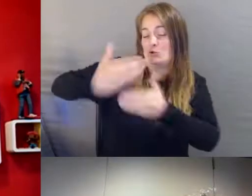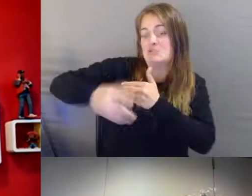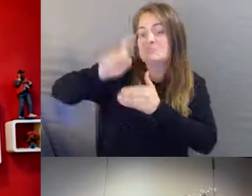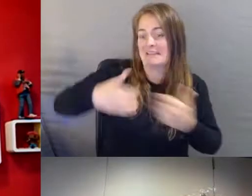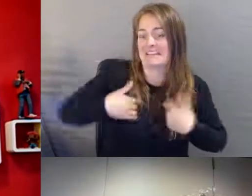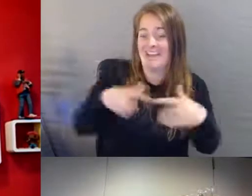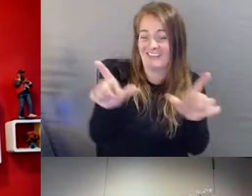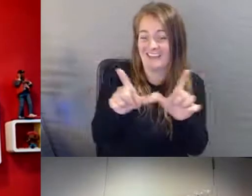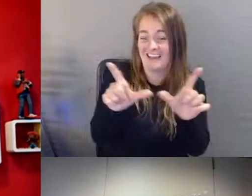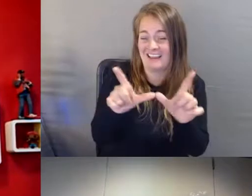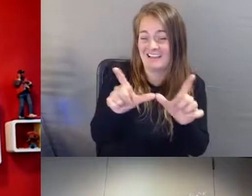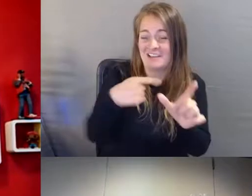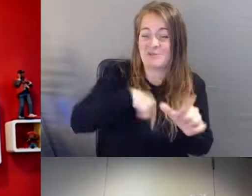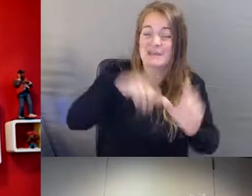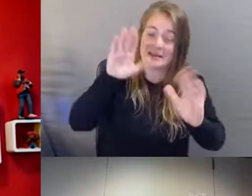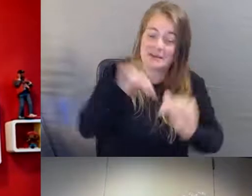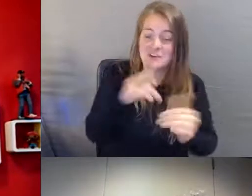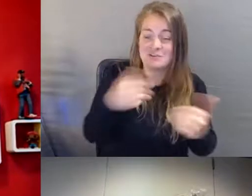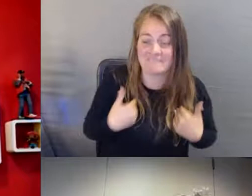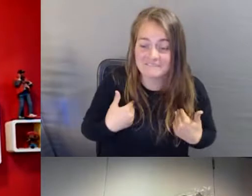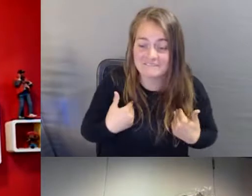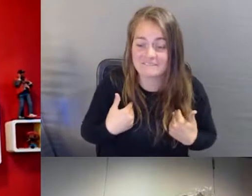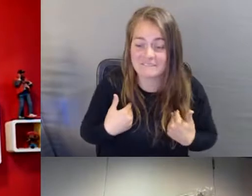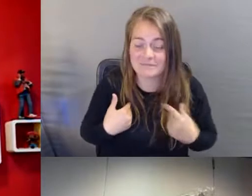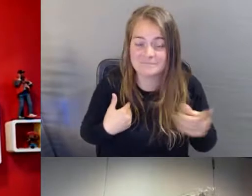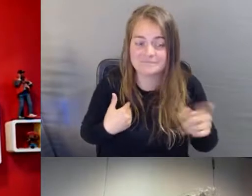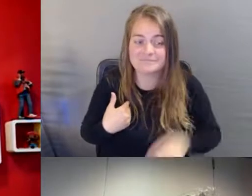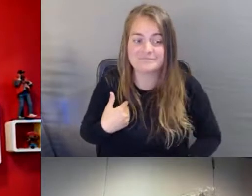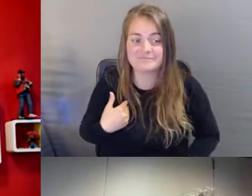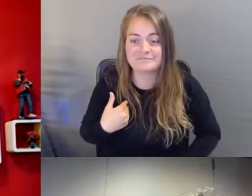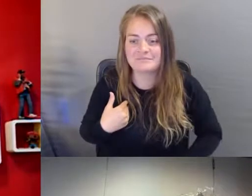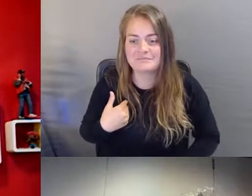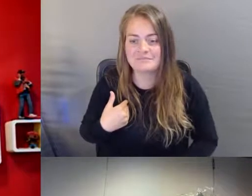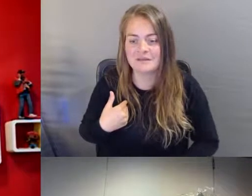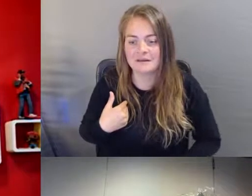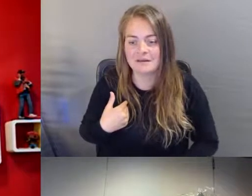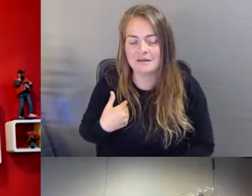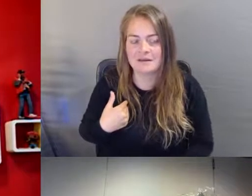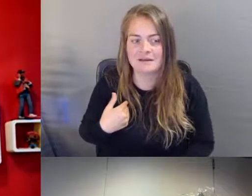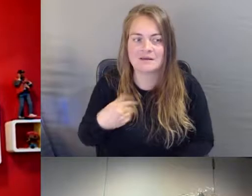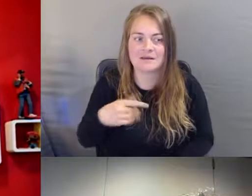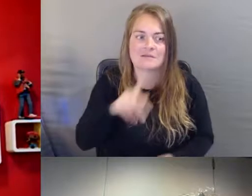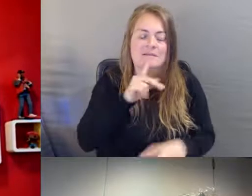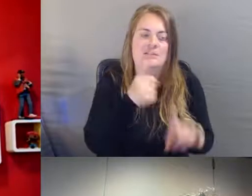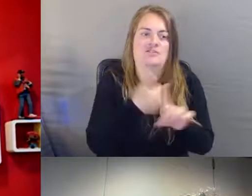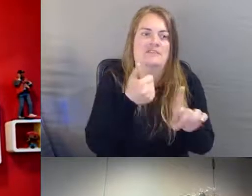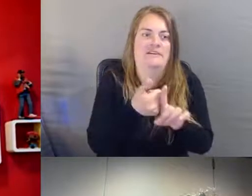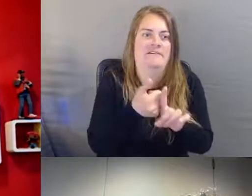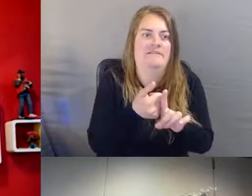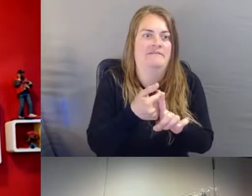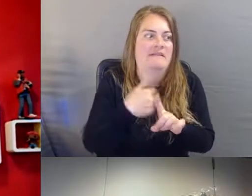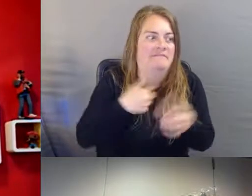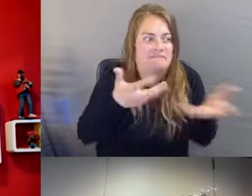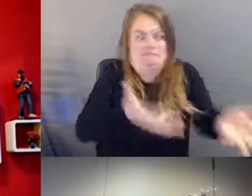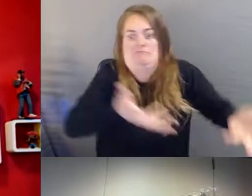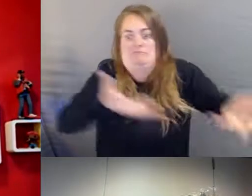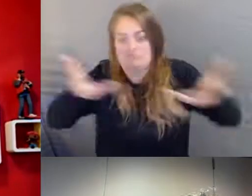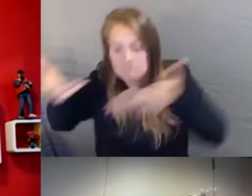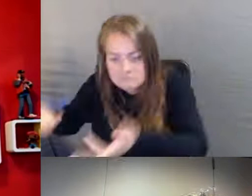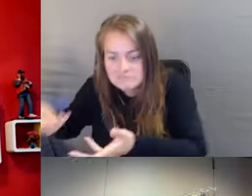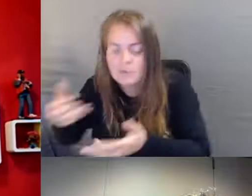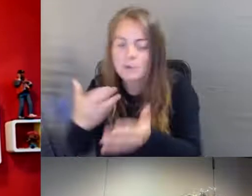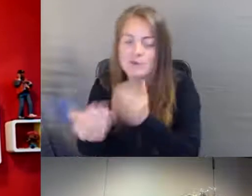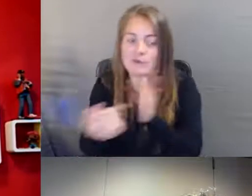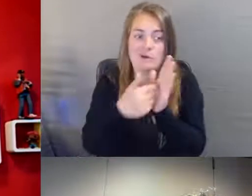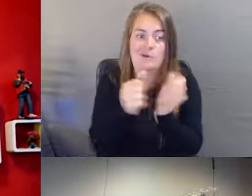is expected and these are the reasons why, because you're expected to carry heavy or bulky items, and then the person will know whether